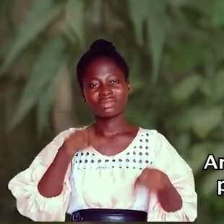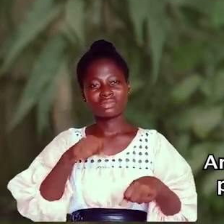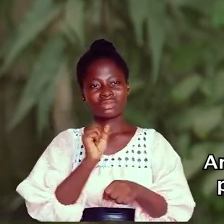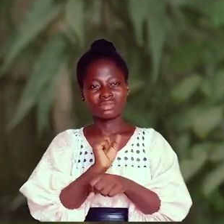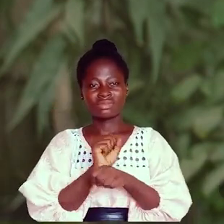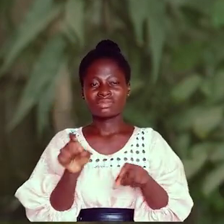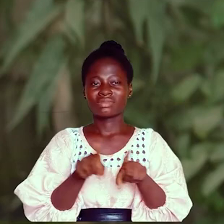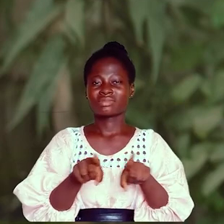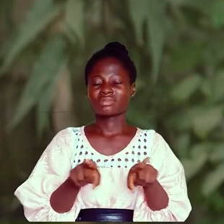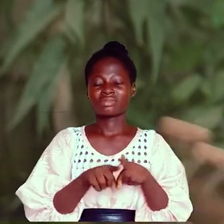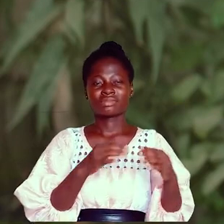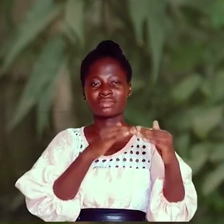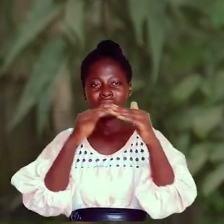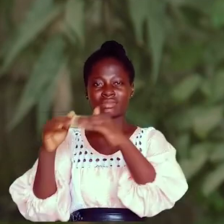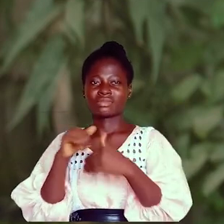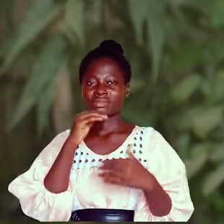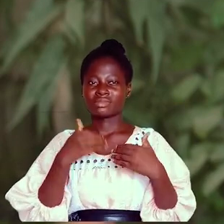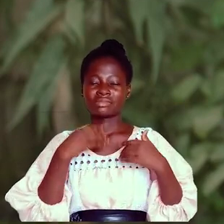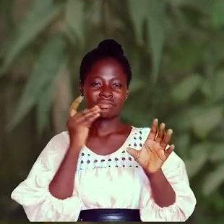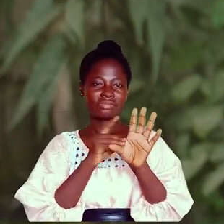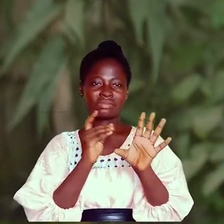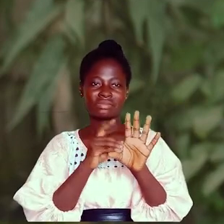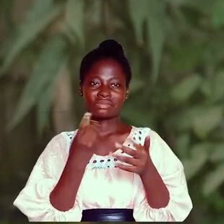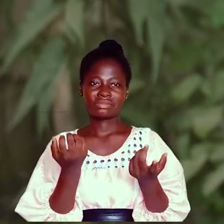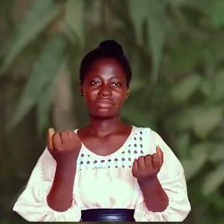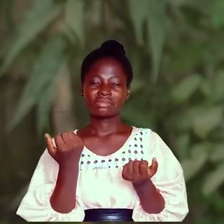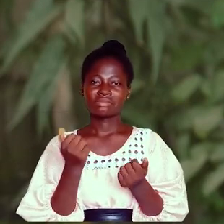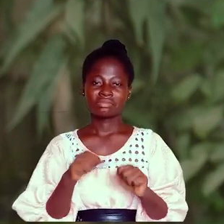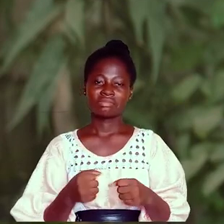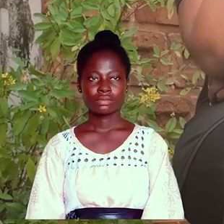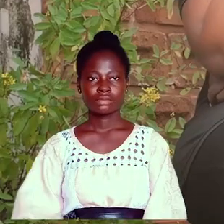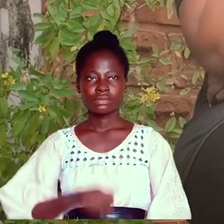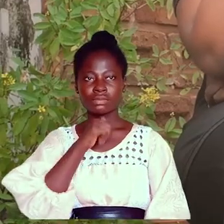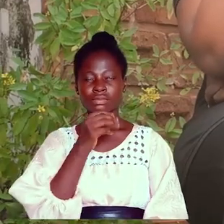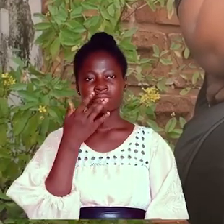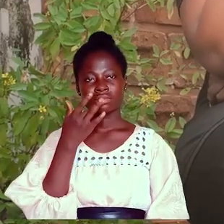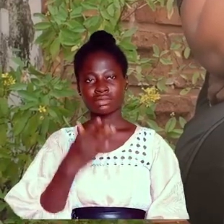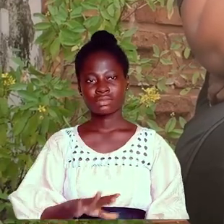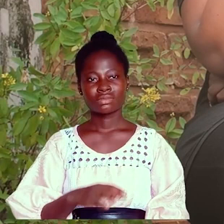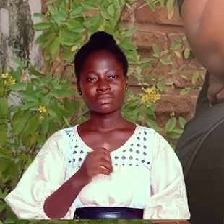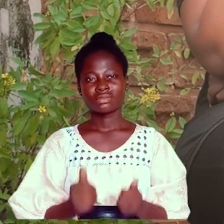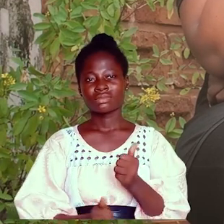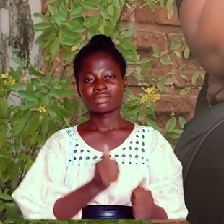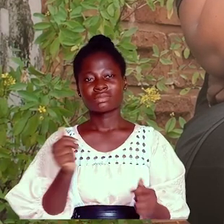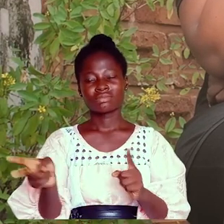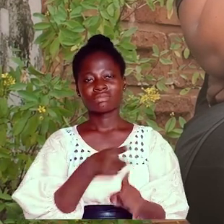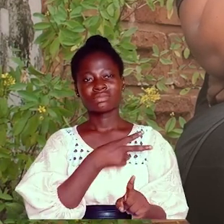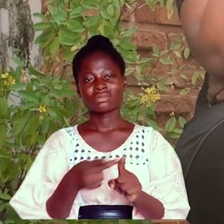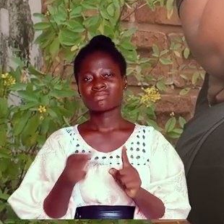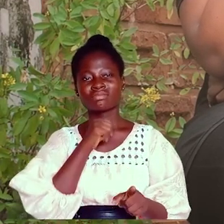can work just as equally as those who do not have disabilities and conditions. Unfortunately,